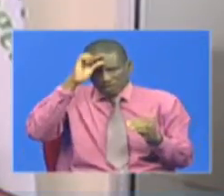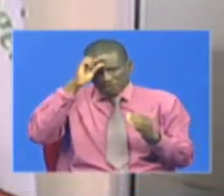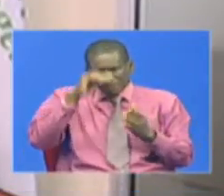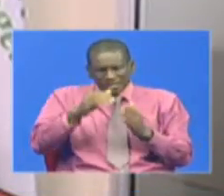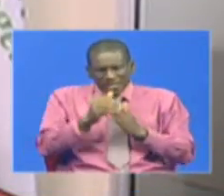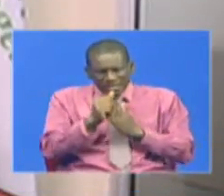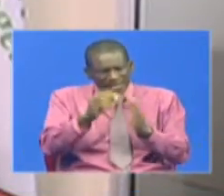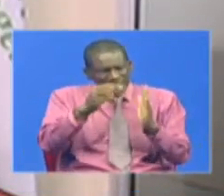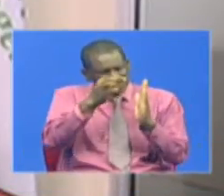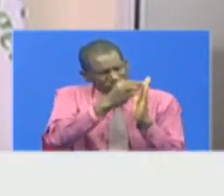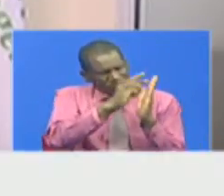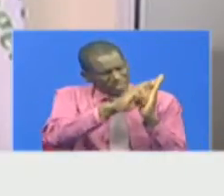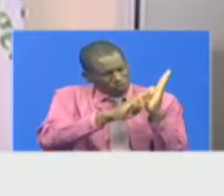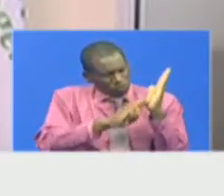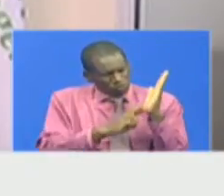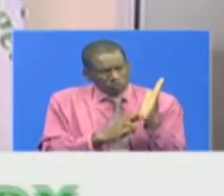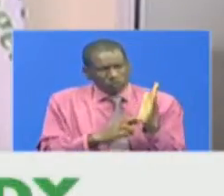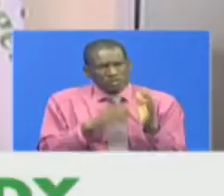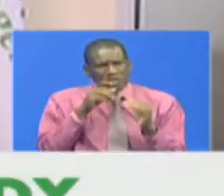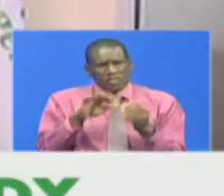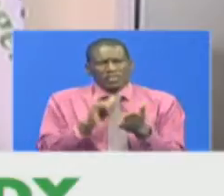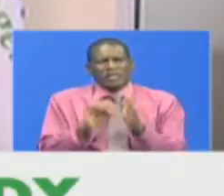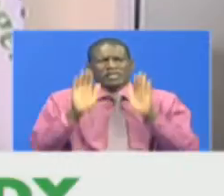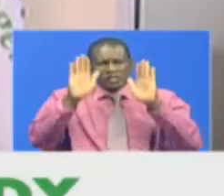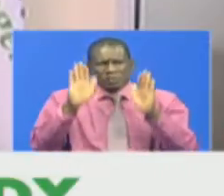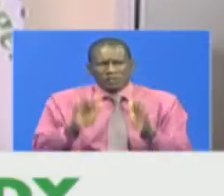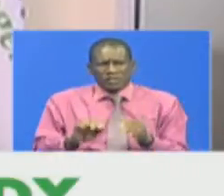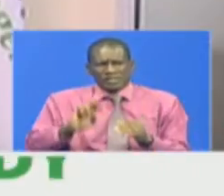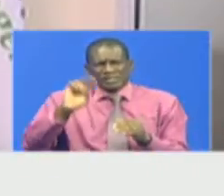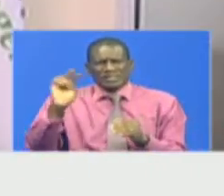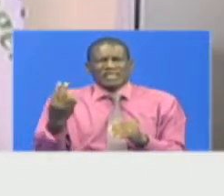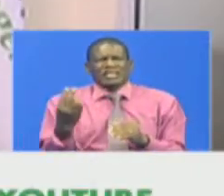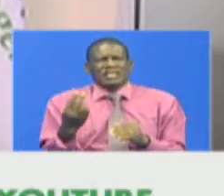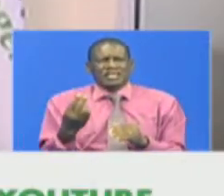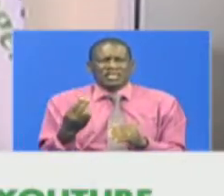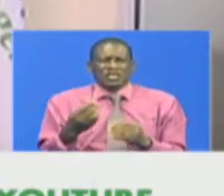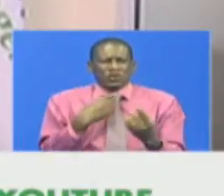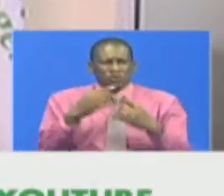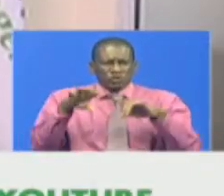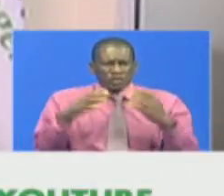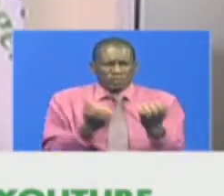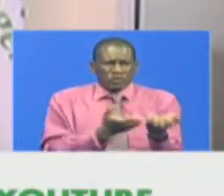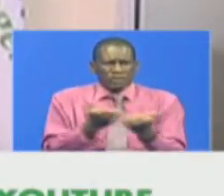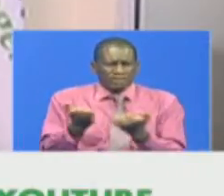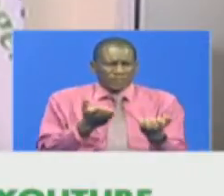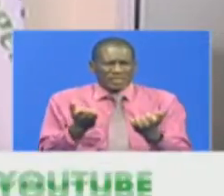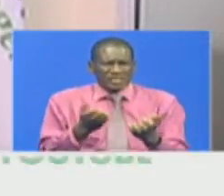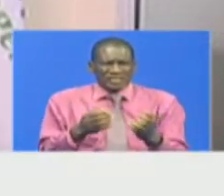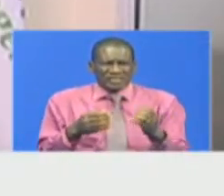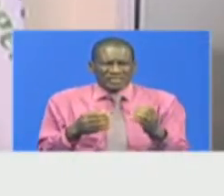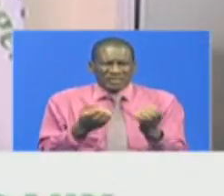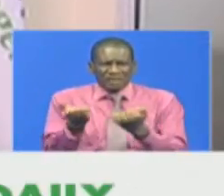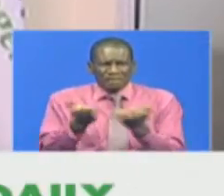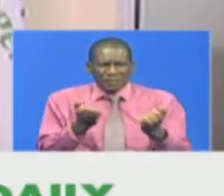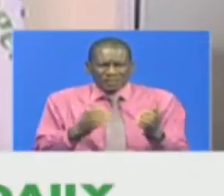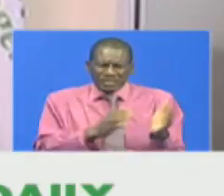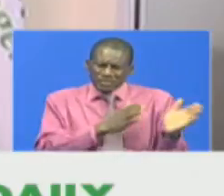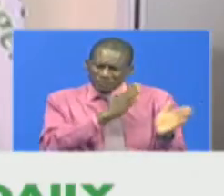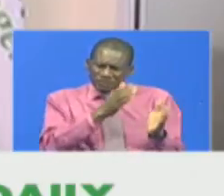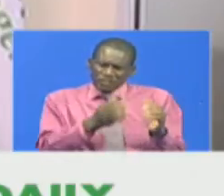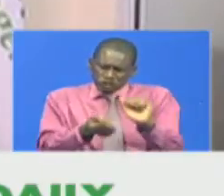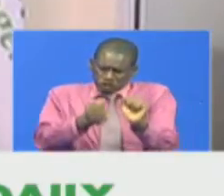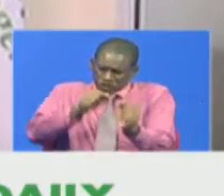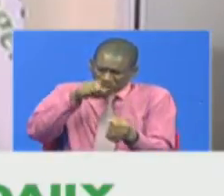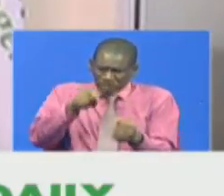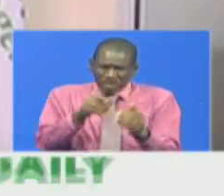and protocols. That is very important. Number two, we are talking of business re-engineering and restructuring.